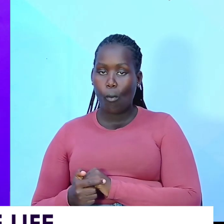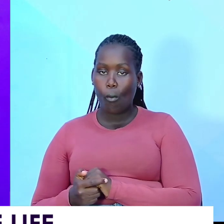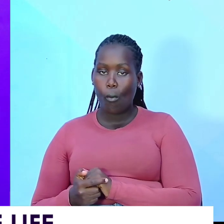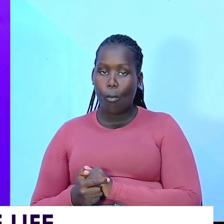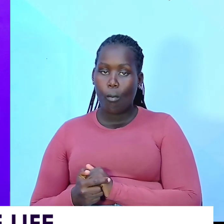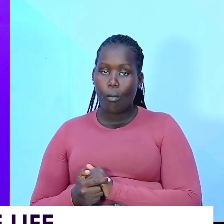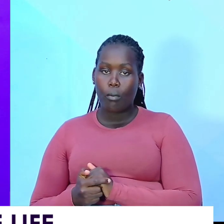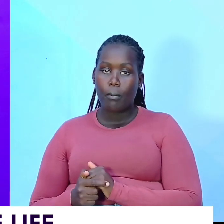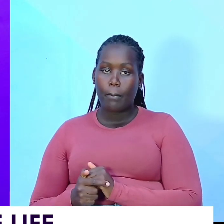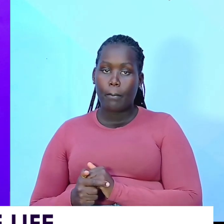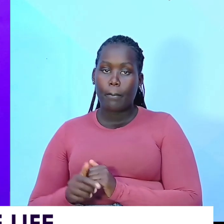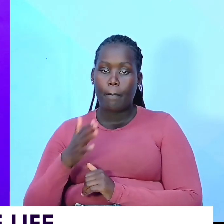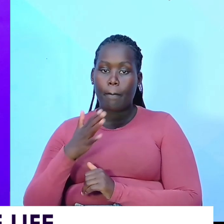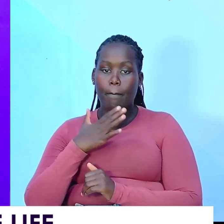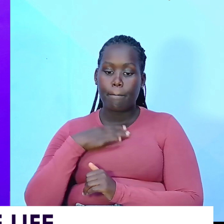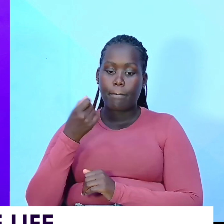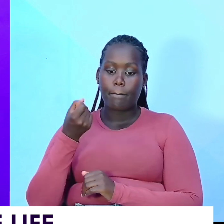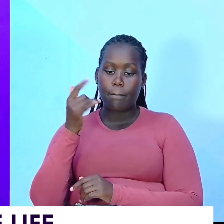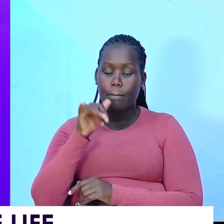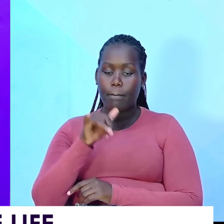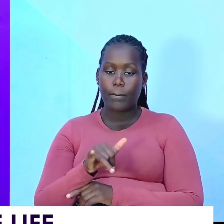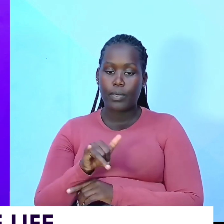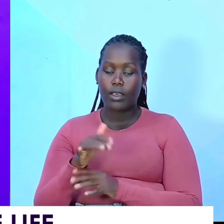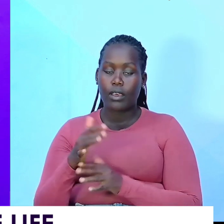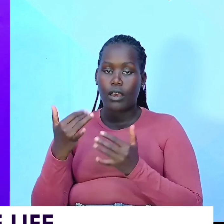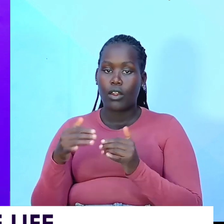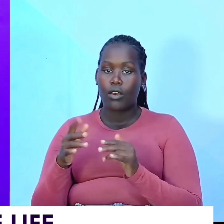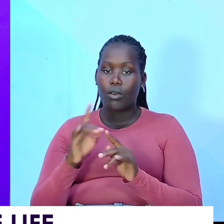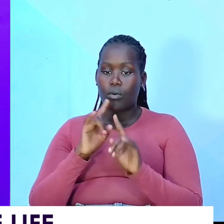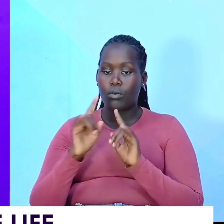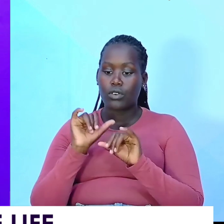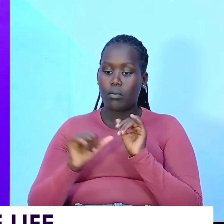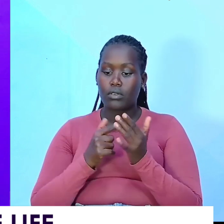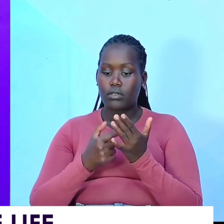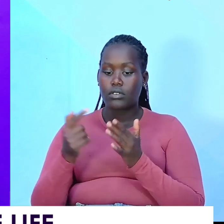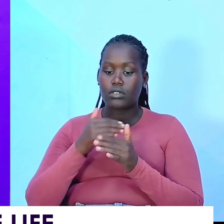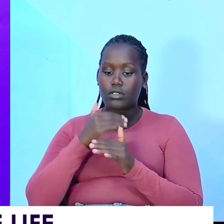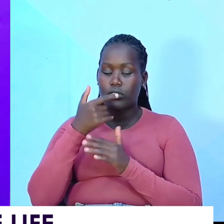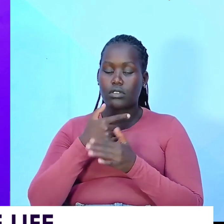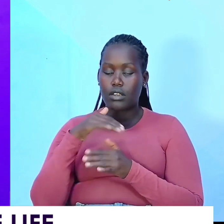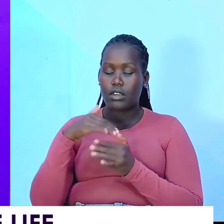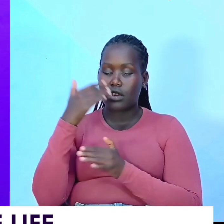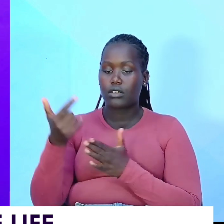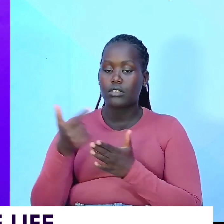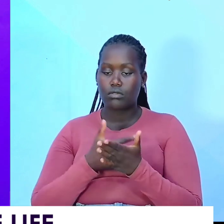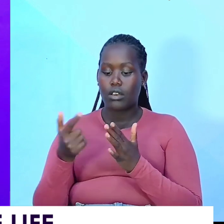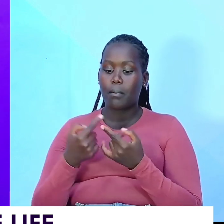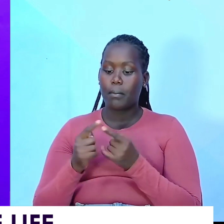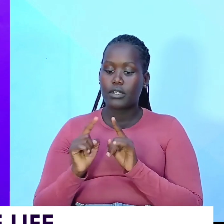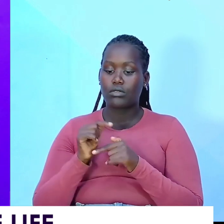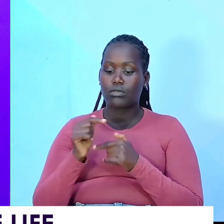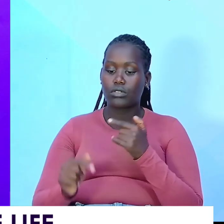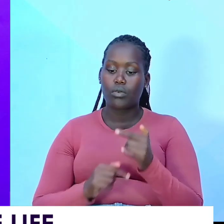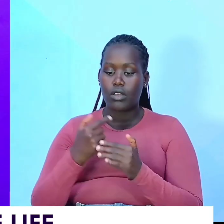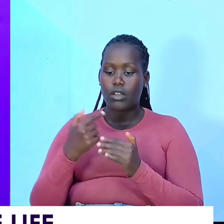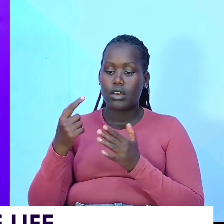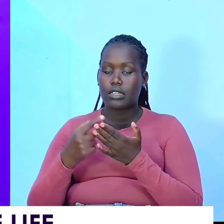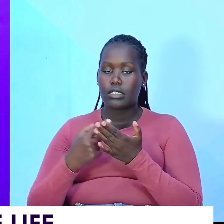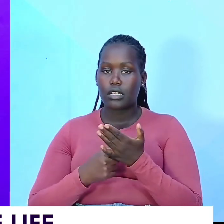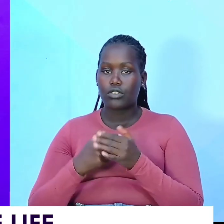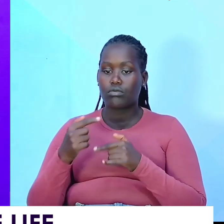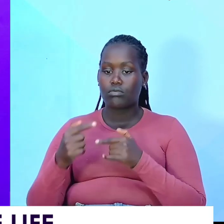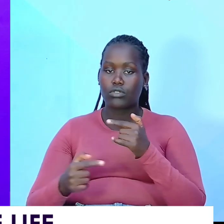not understand that. Yeah. So let's talk about this next week, but you can still keep the conversation going on